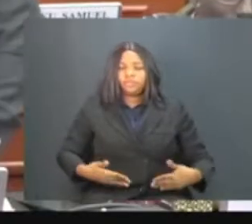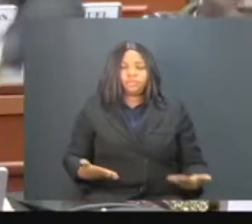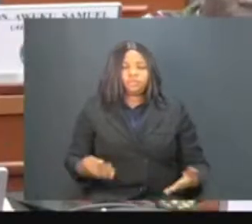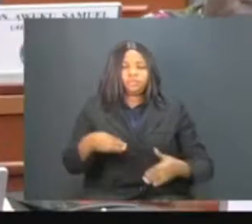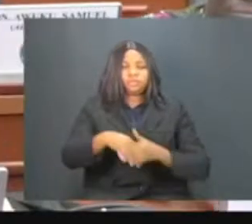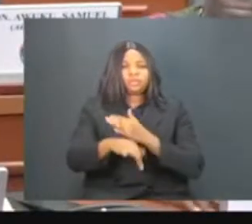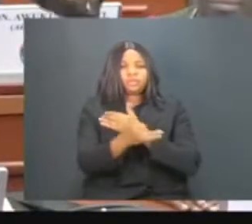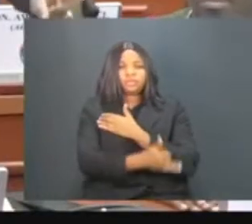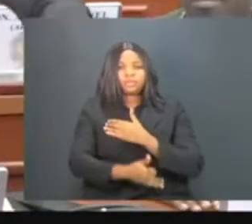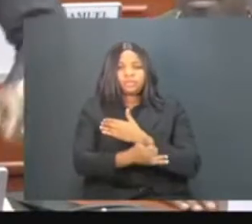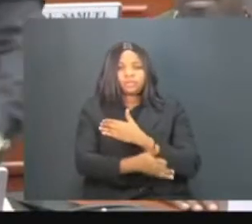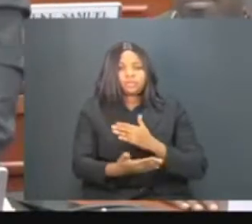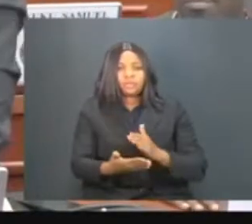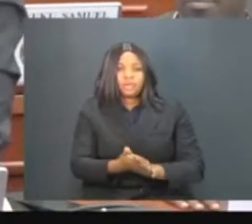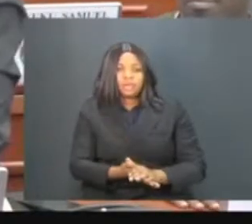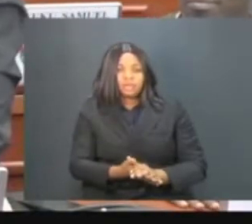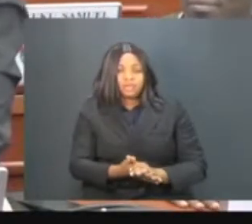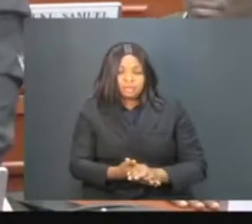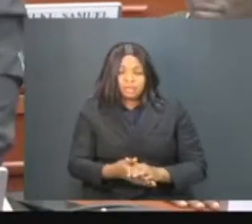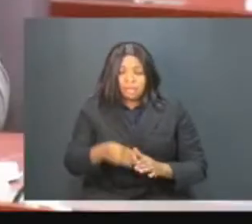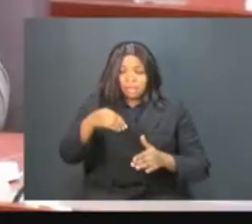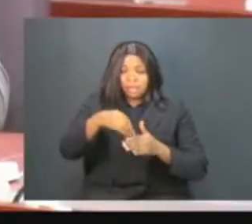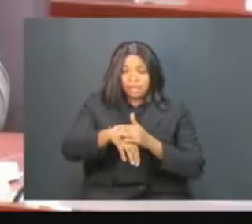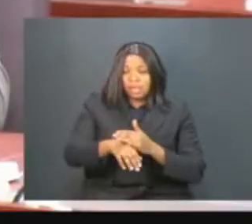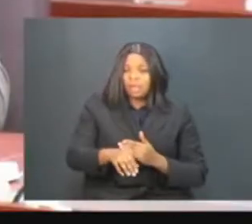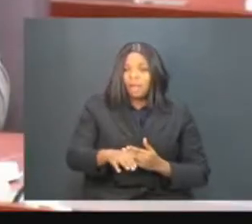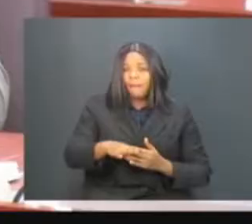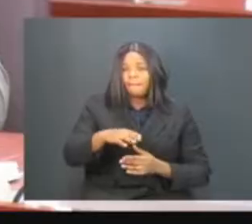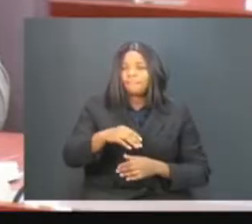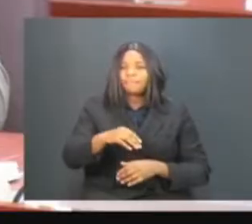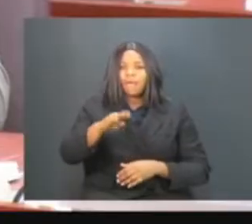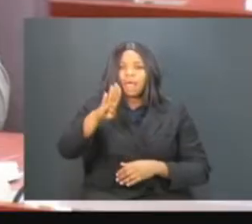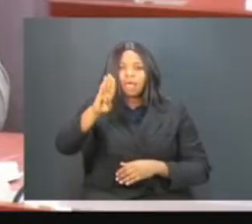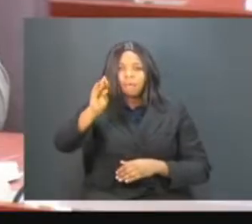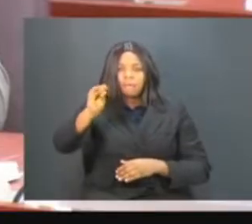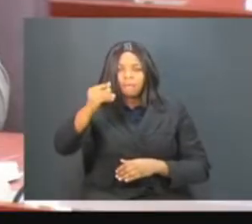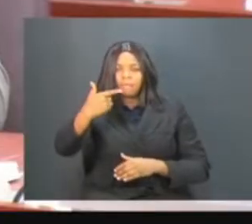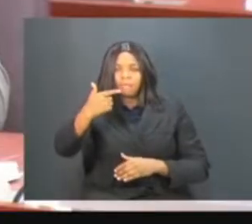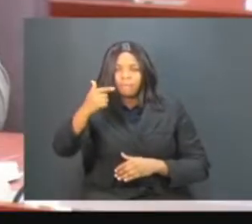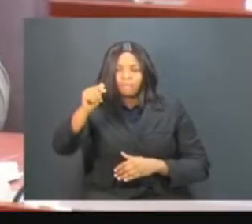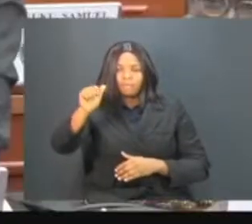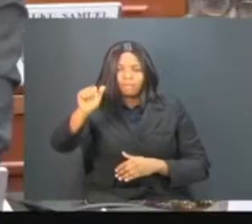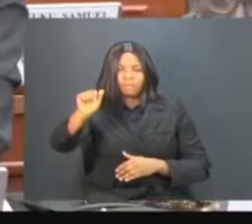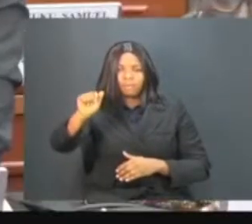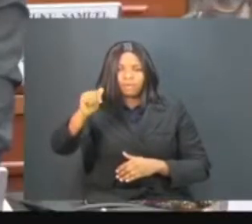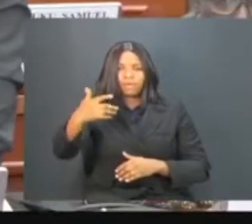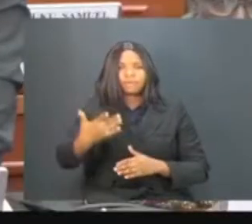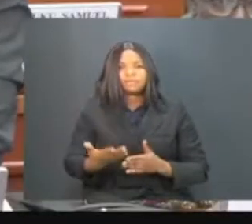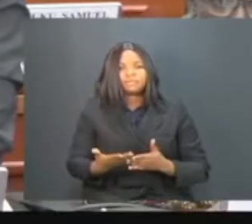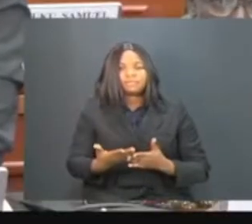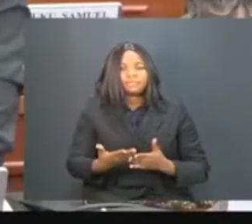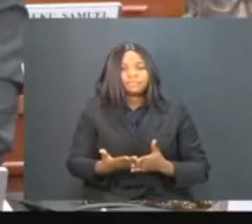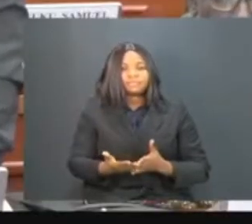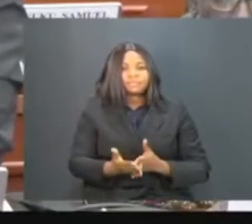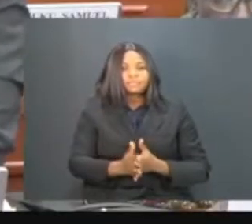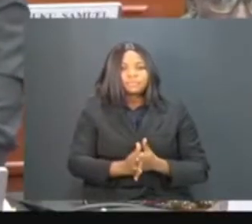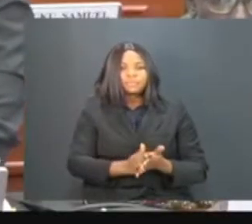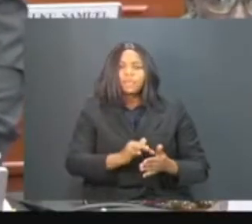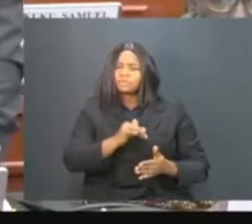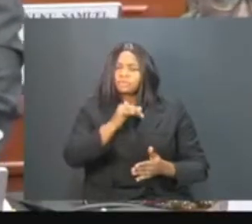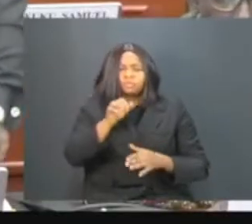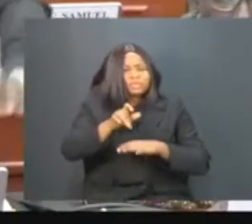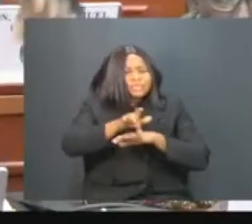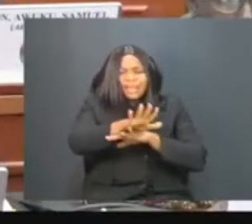unemployed youth in Bolagatanga, to Keta, to Busumefreho, to across the length and breadth of our country. It will